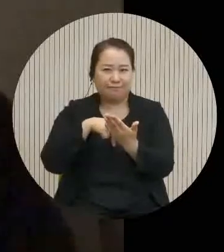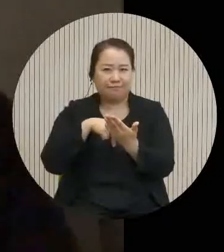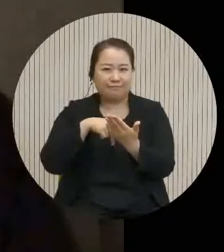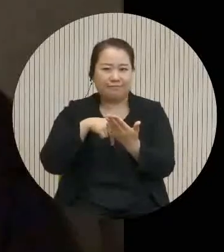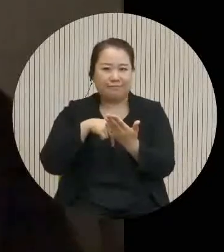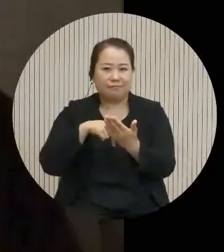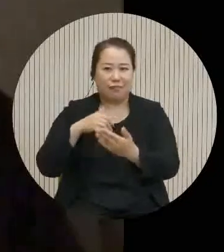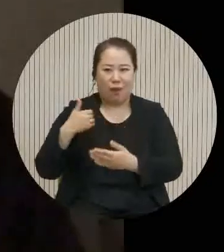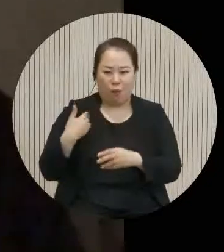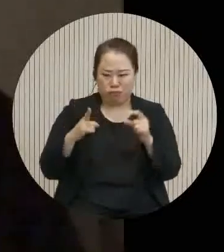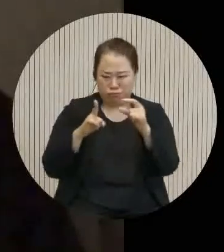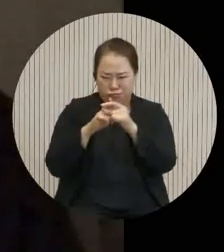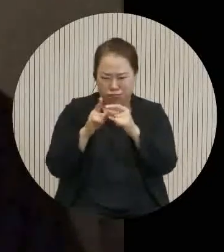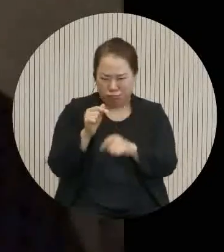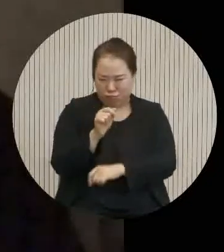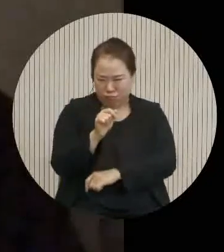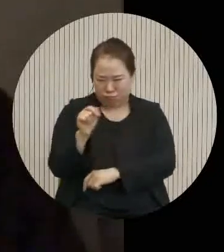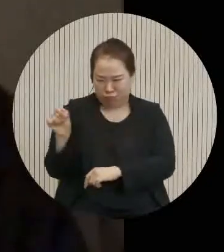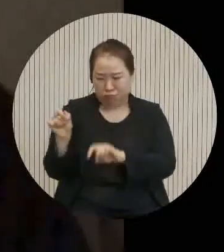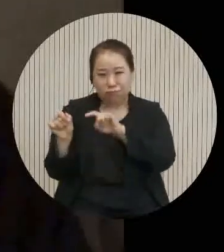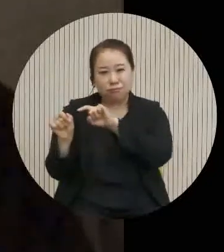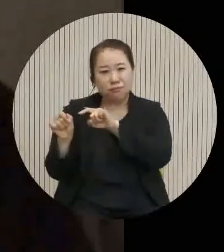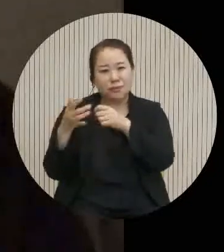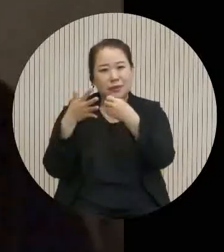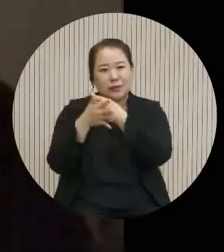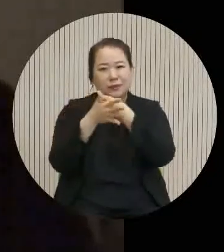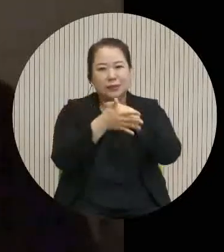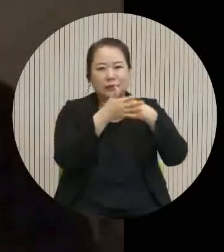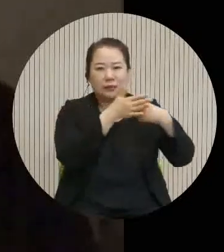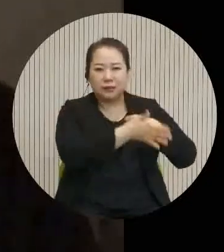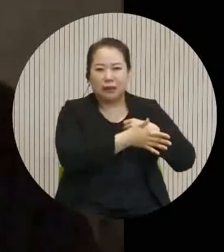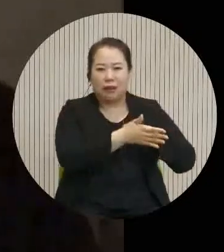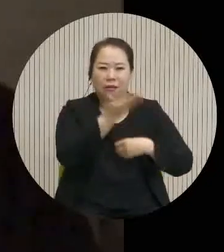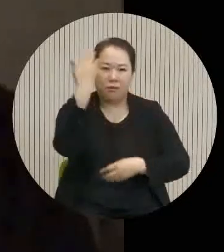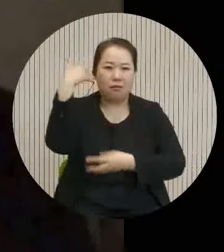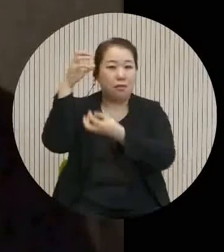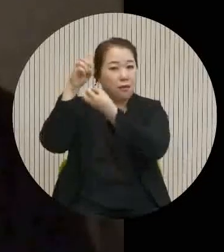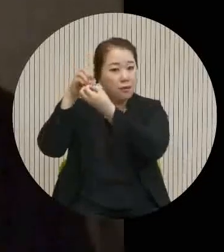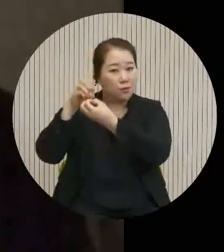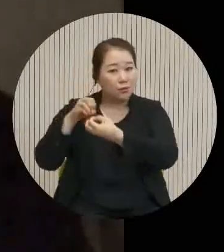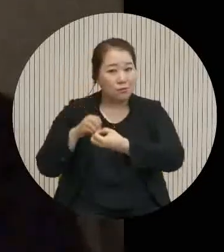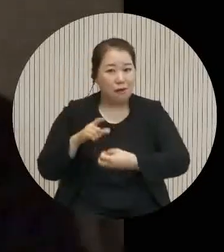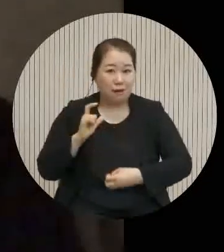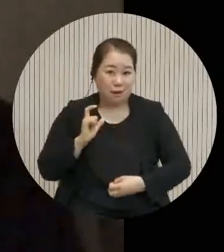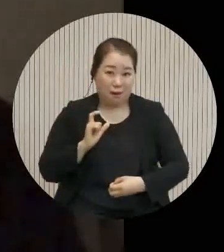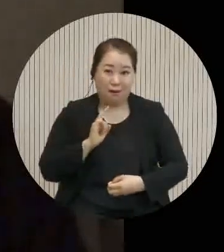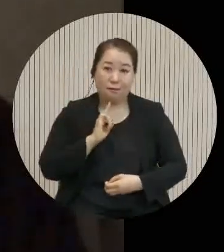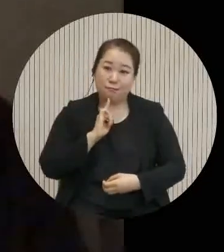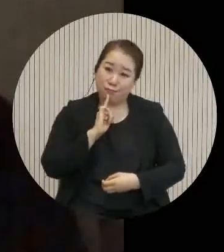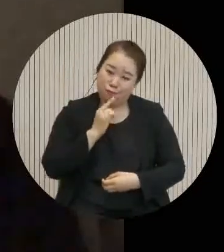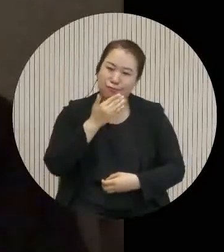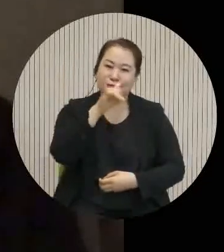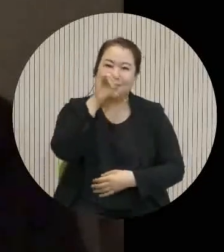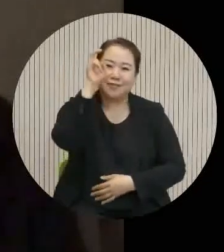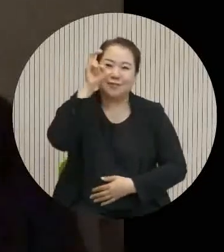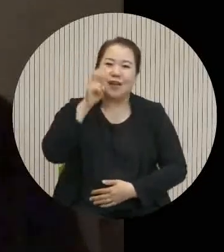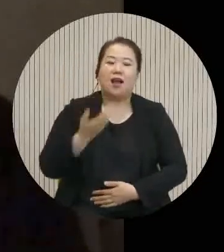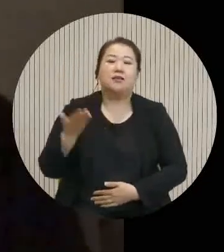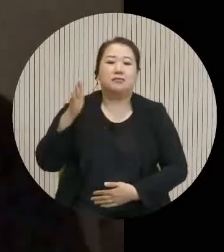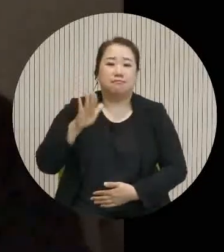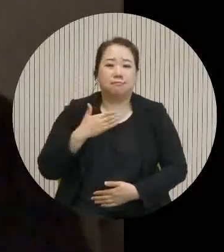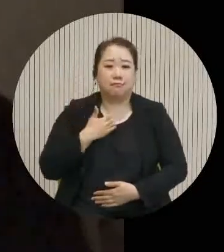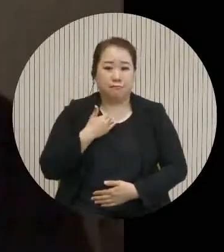all the verbs, things we torture students with. This has evidence, and a lot of it. I would rather go with what